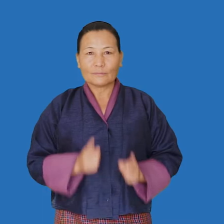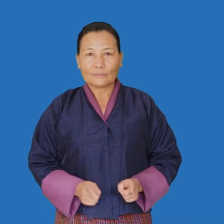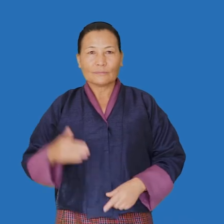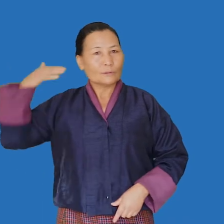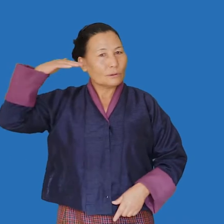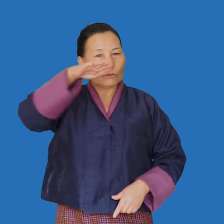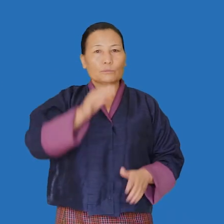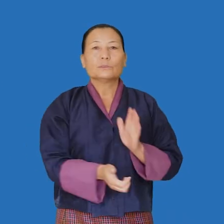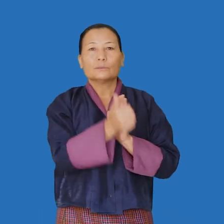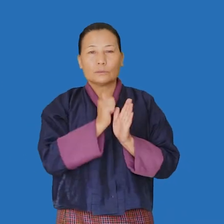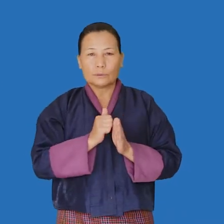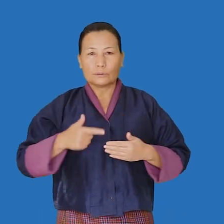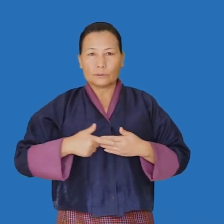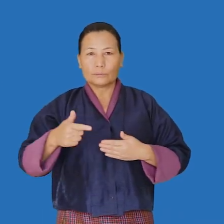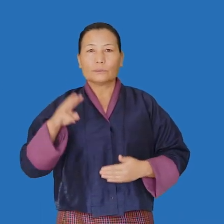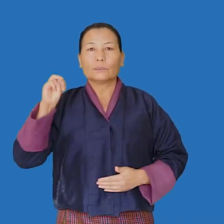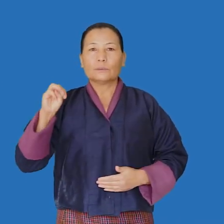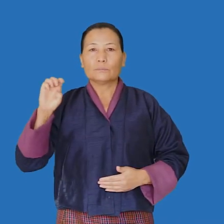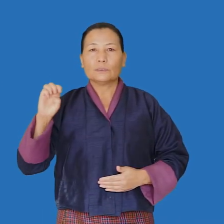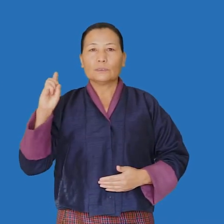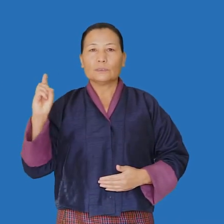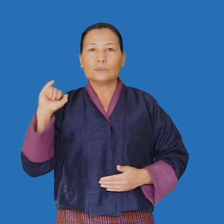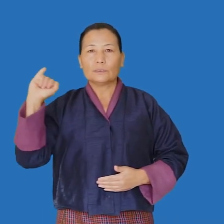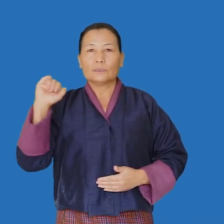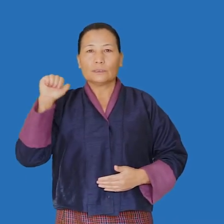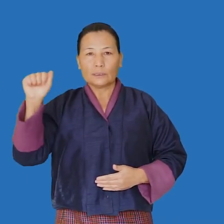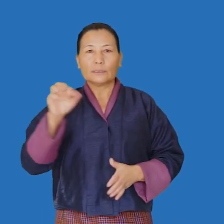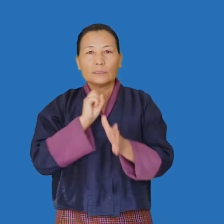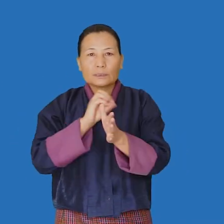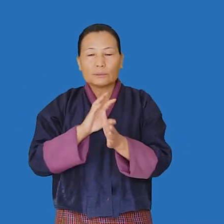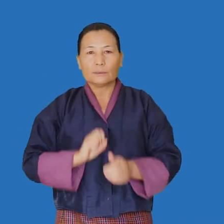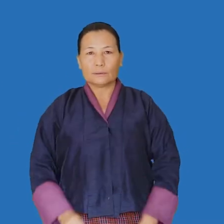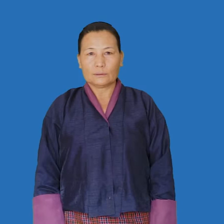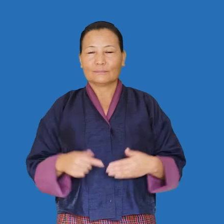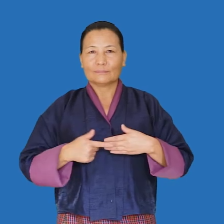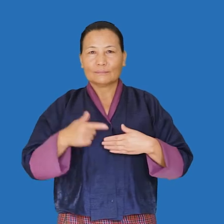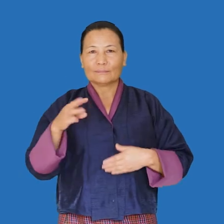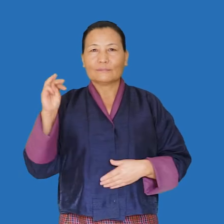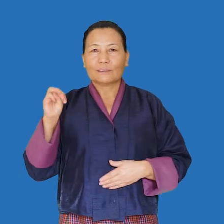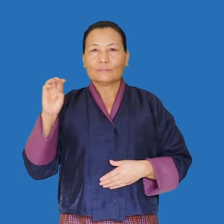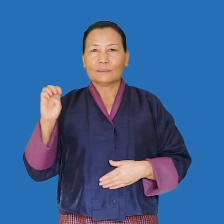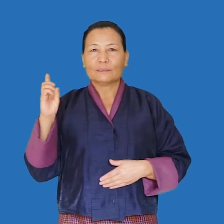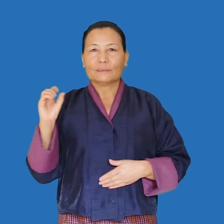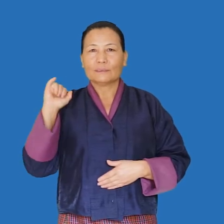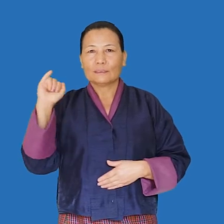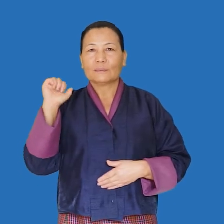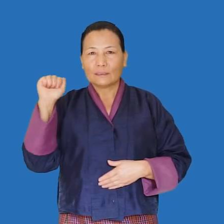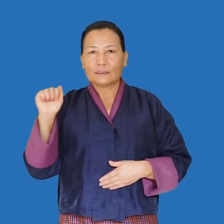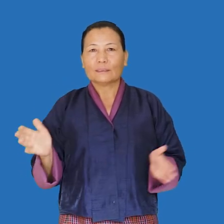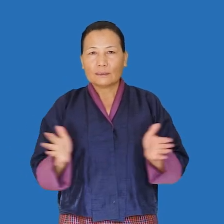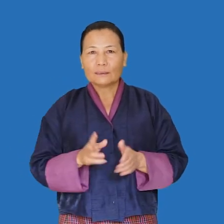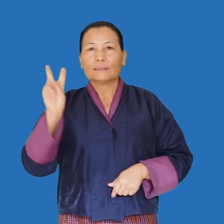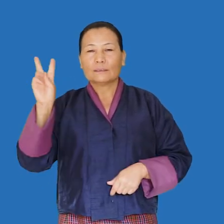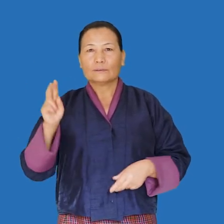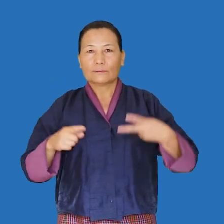Kuzusampo, and welcome to the session on the role of media in a democracy. The role of media in